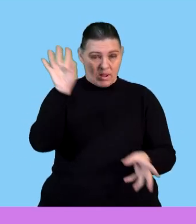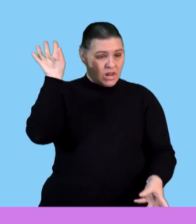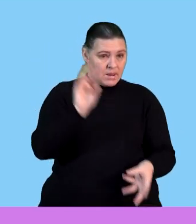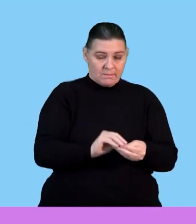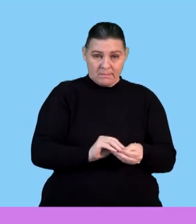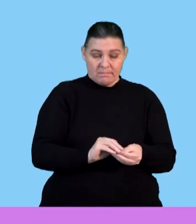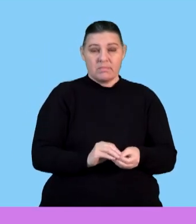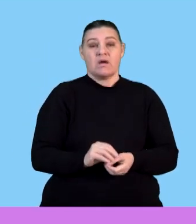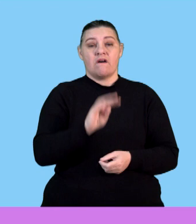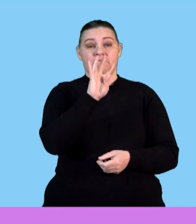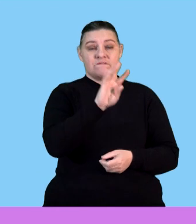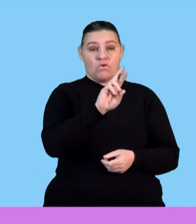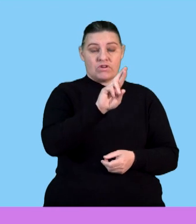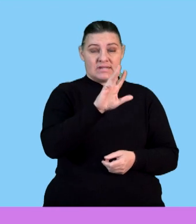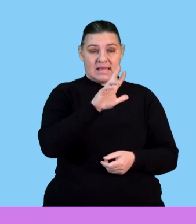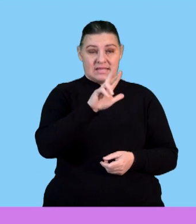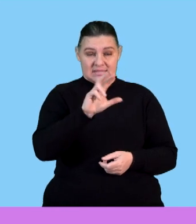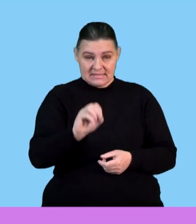together. So 4.80.